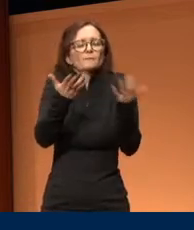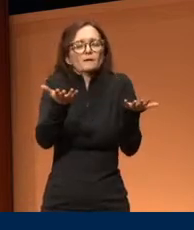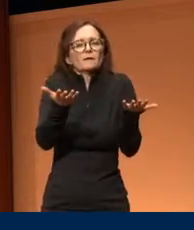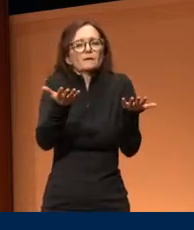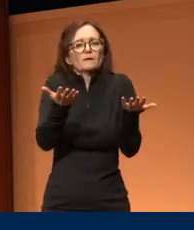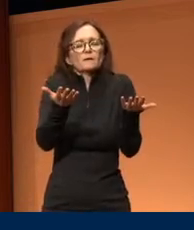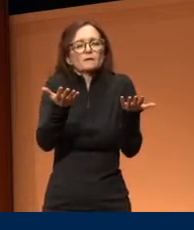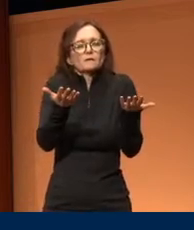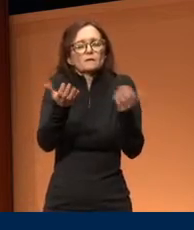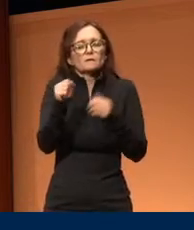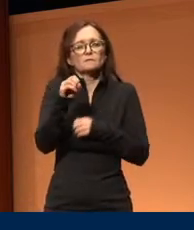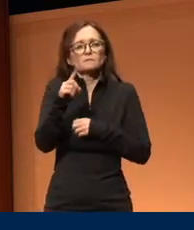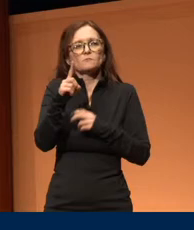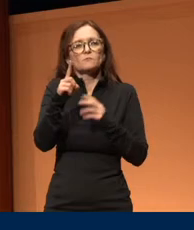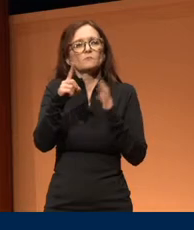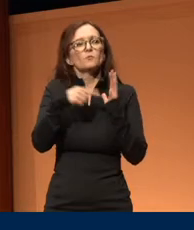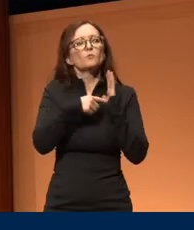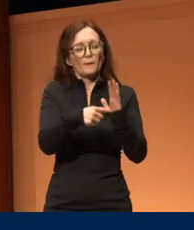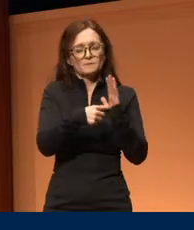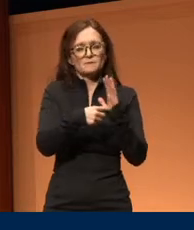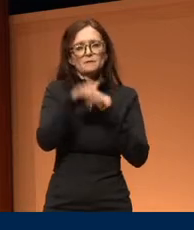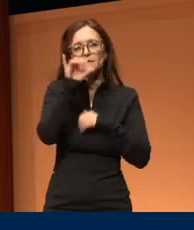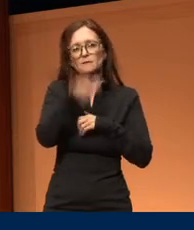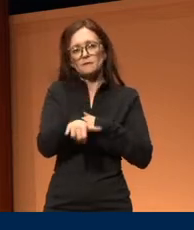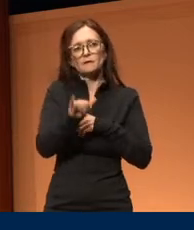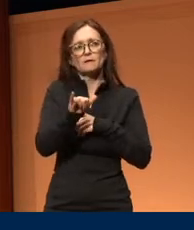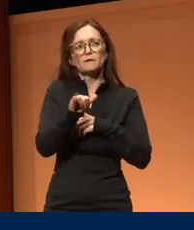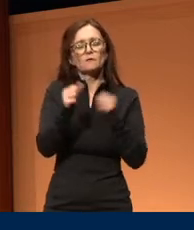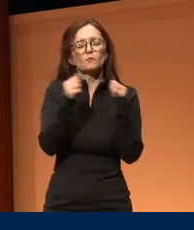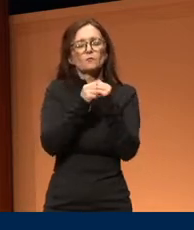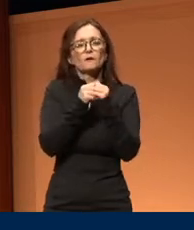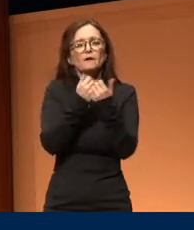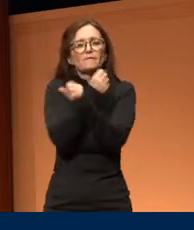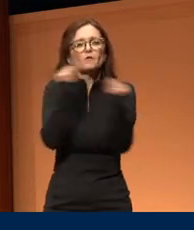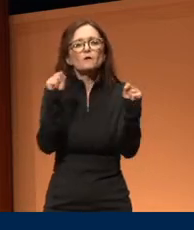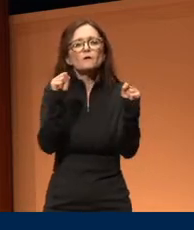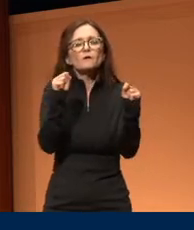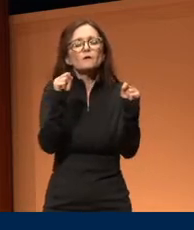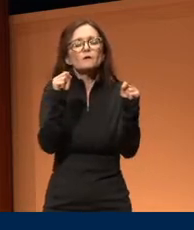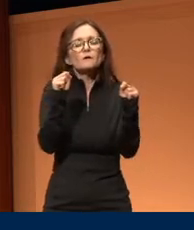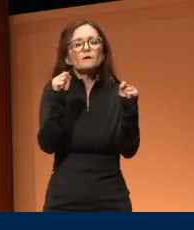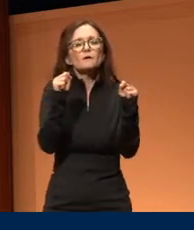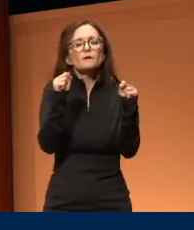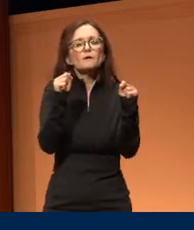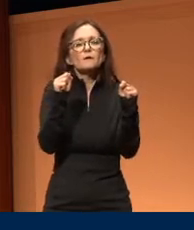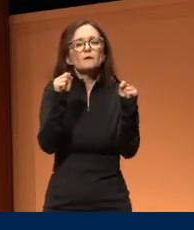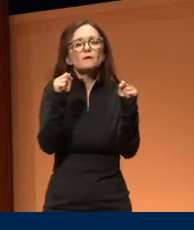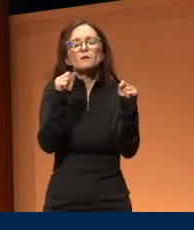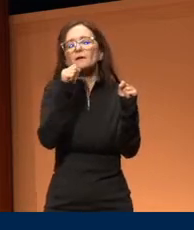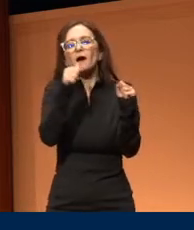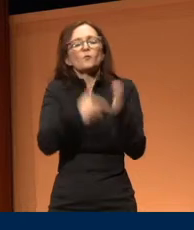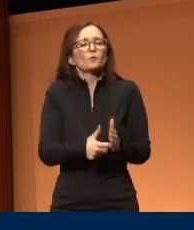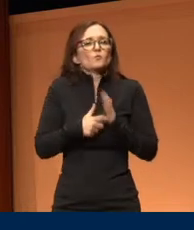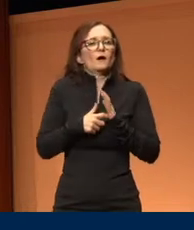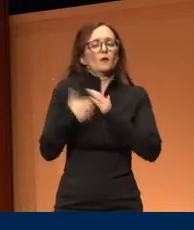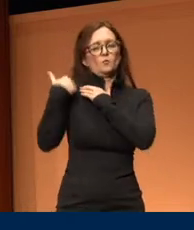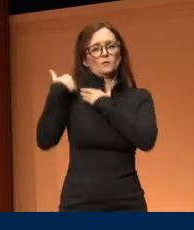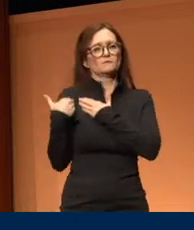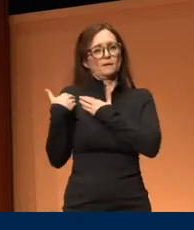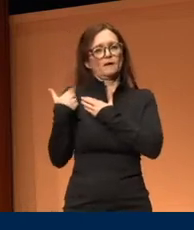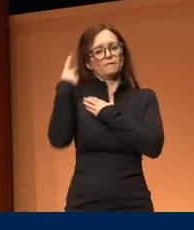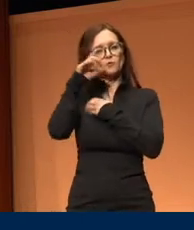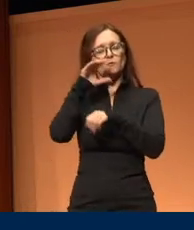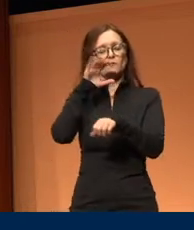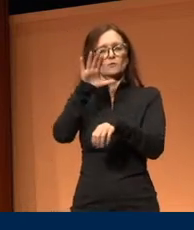it is representing and being represented in turn, so it frees you when you're not called to duty to lead your life,